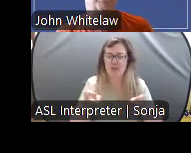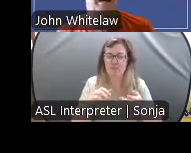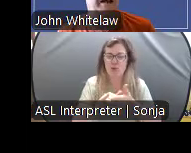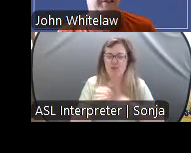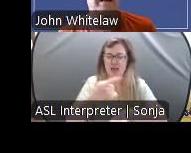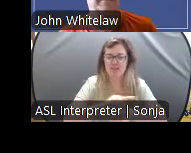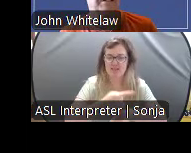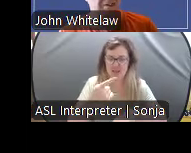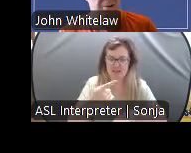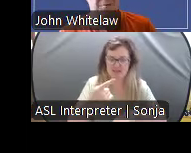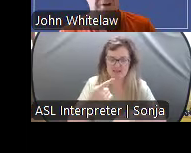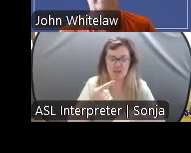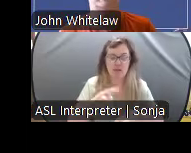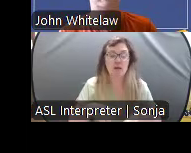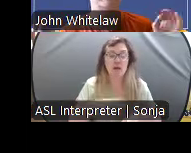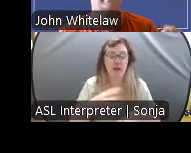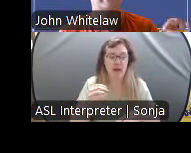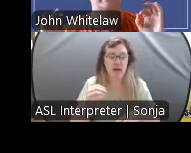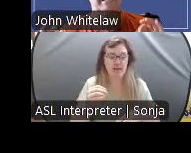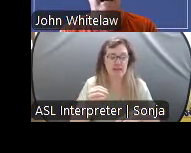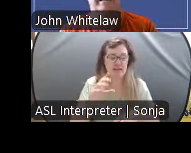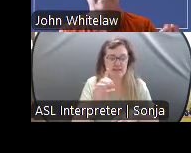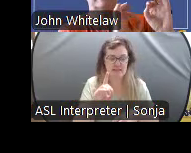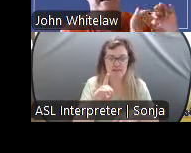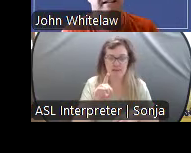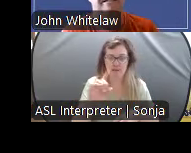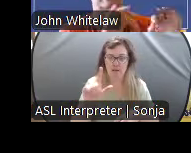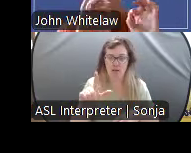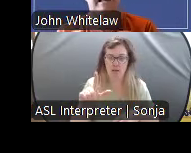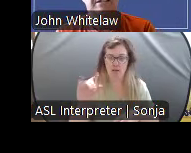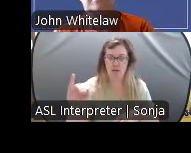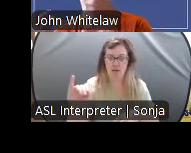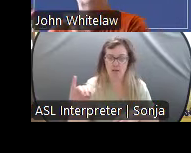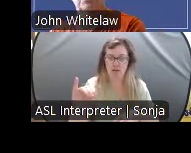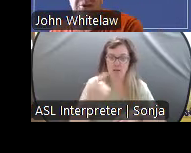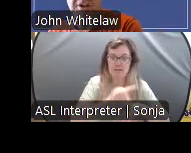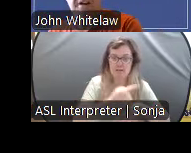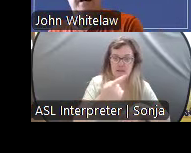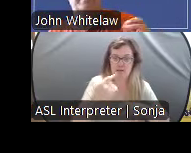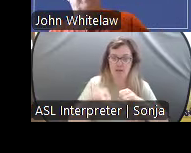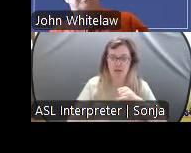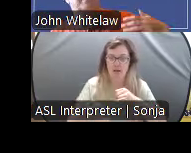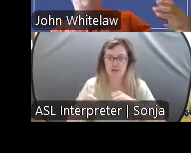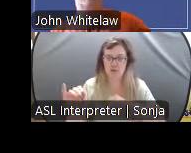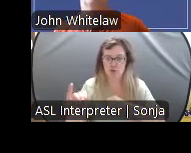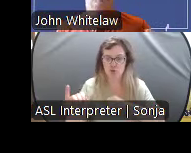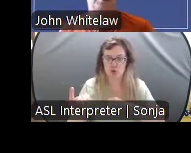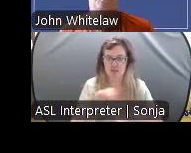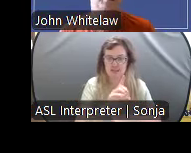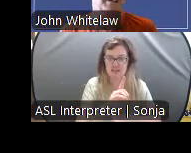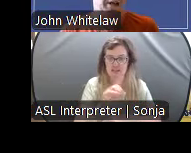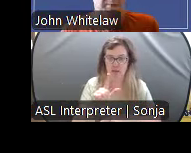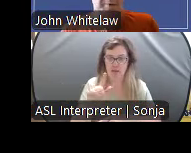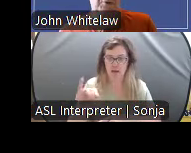doesn't already have it. And there's a term for it, DLI, date last insured. And that's the date you have to prove